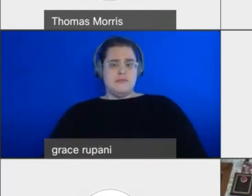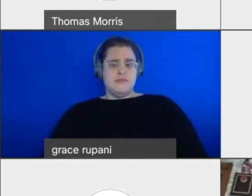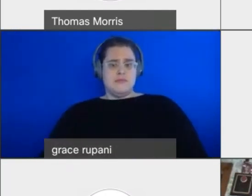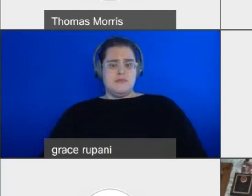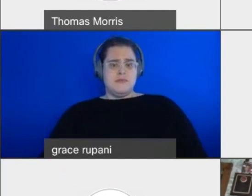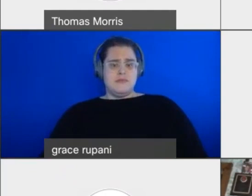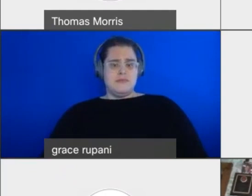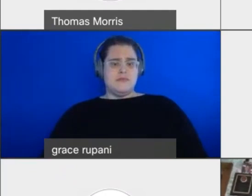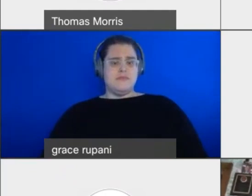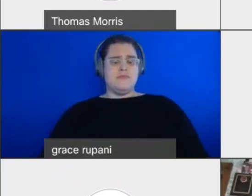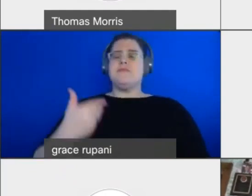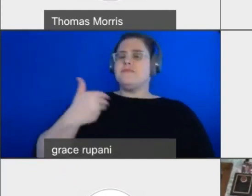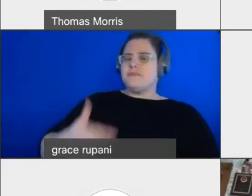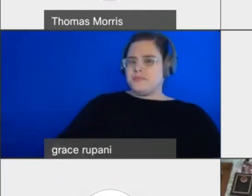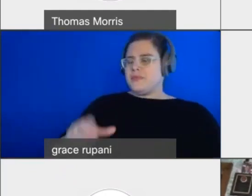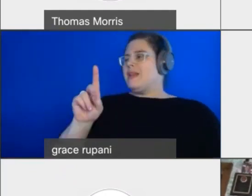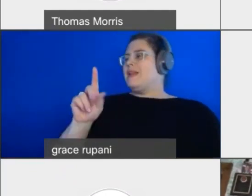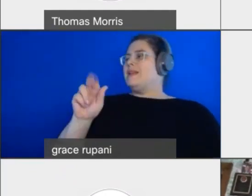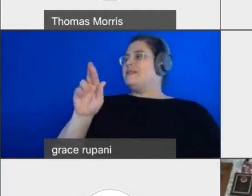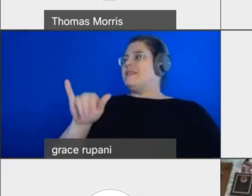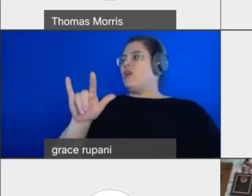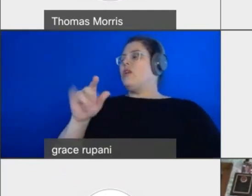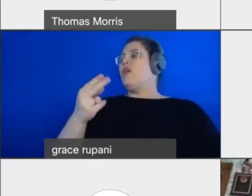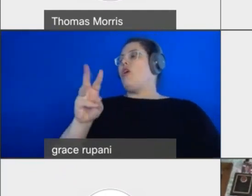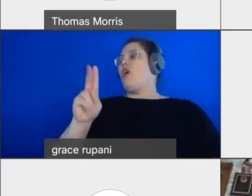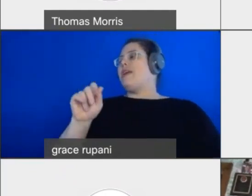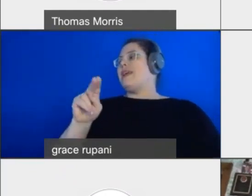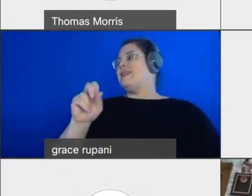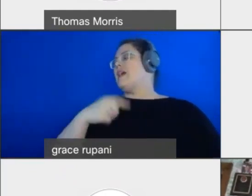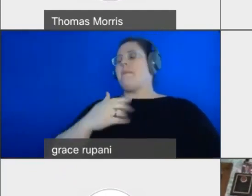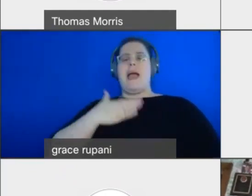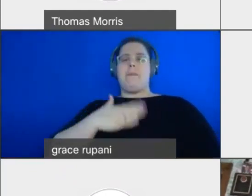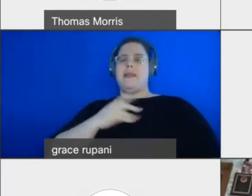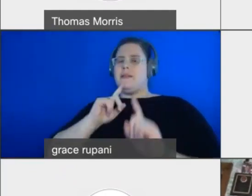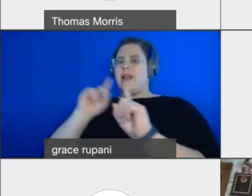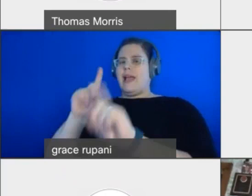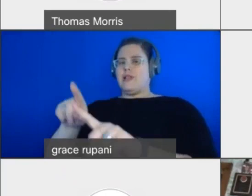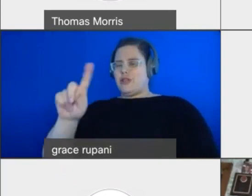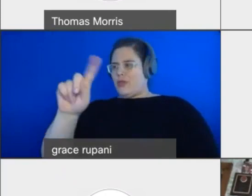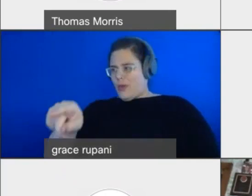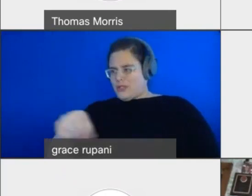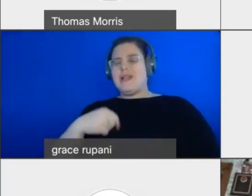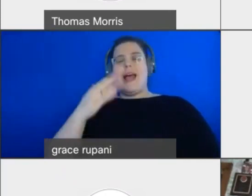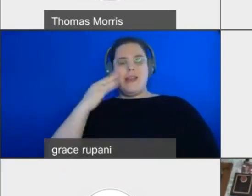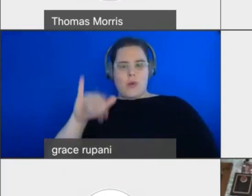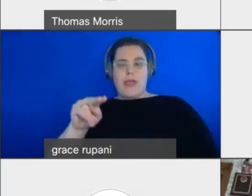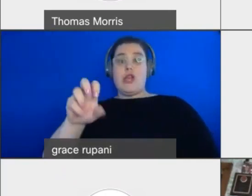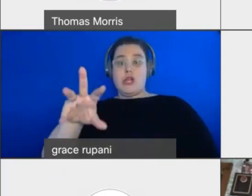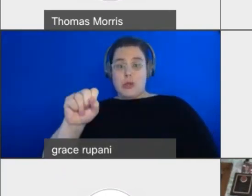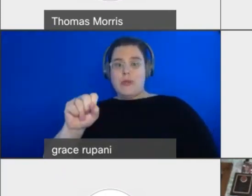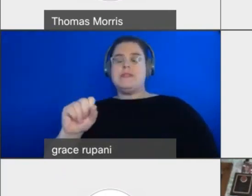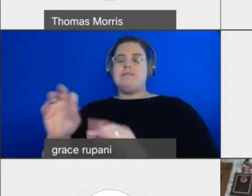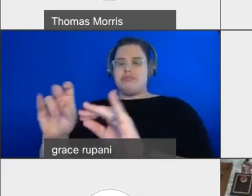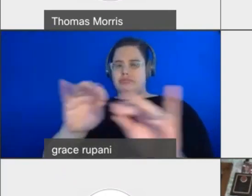Doris, this is Daryl Hawkins. I'm happy to address this question on double masking. I know there's been a lot in the news talking about the